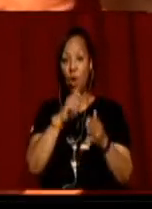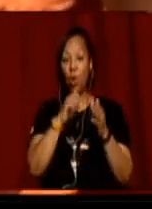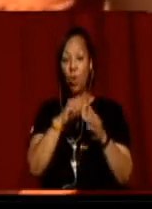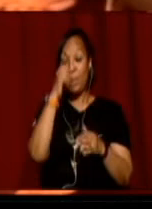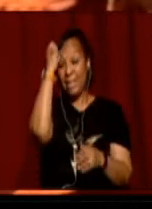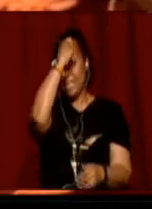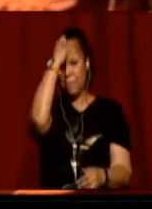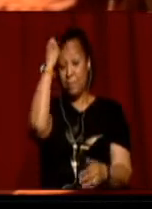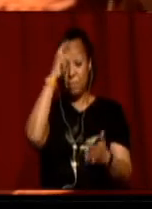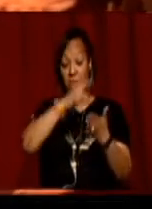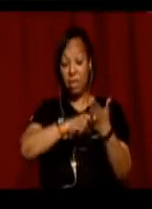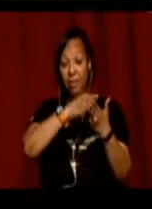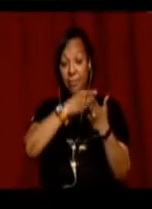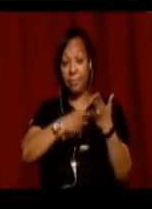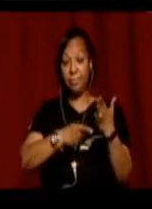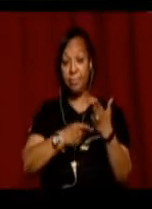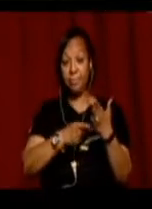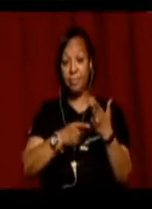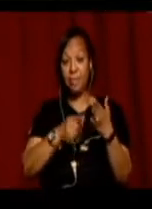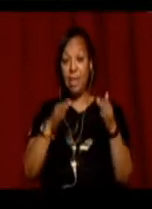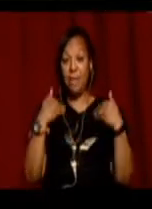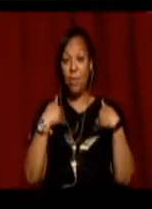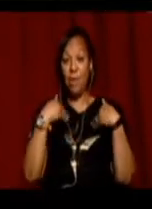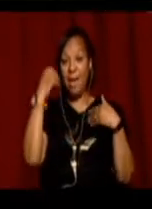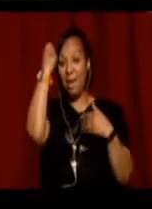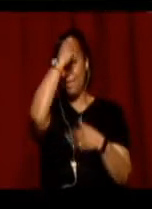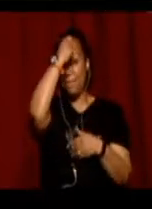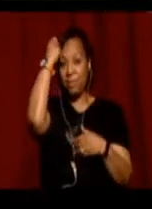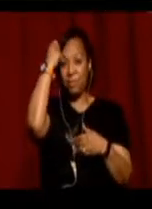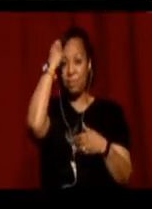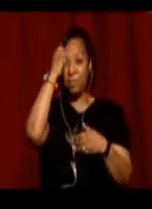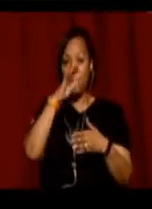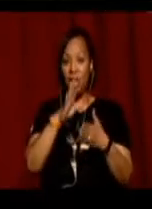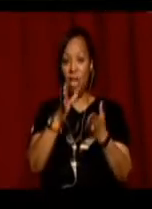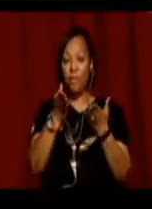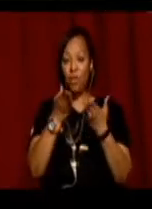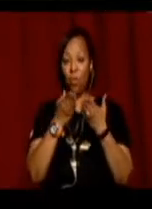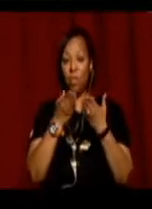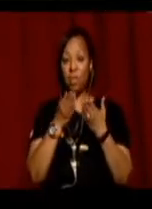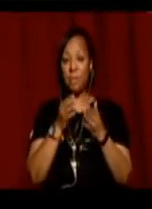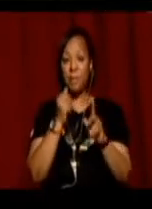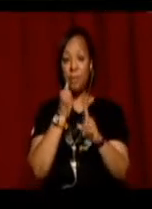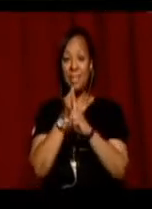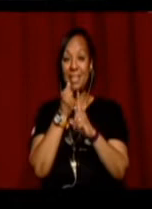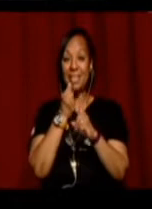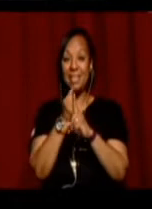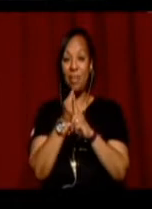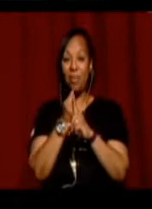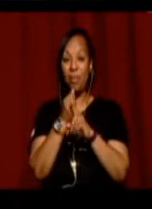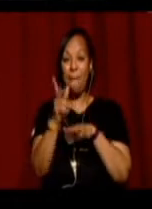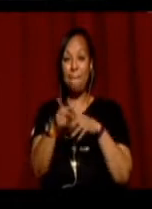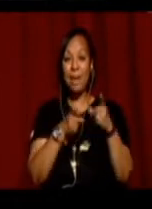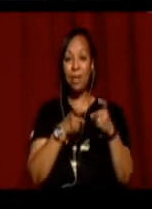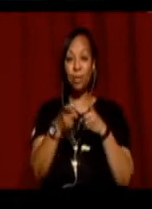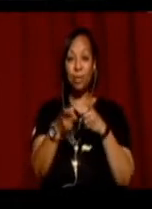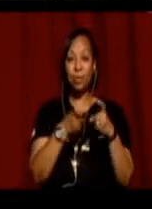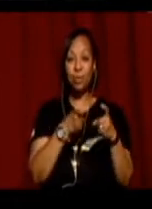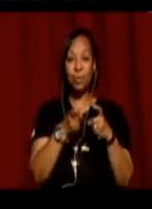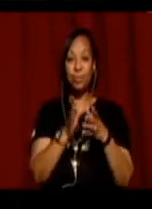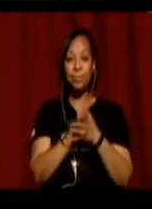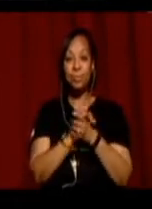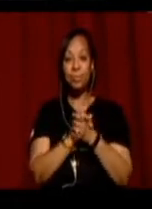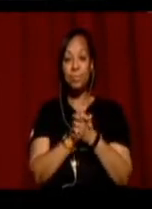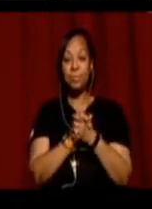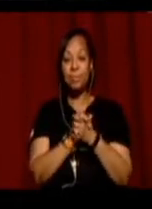check. So you're asked about whether you've had a fever, and we want people to be self-monitoring that work in these high-risk professions. So